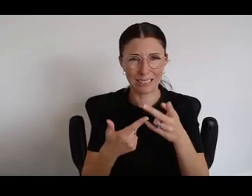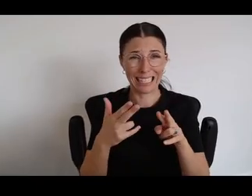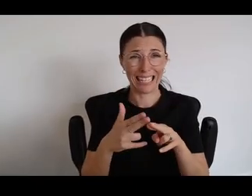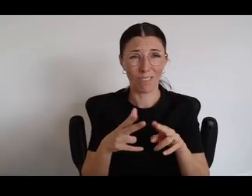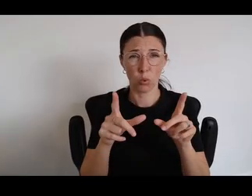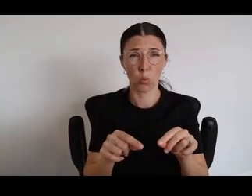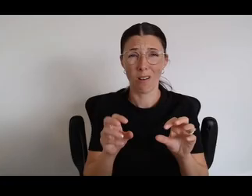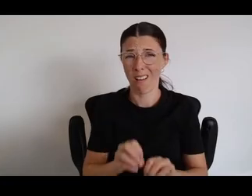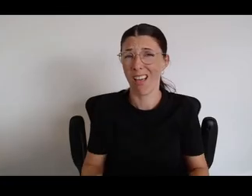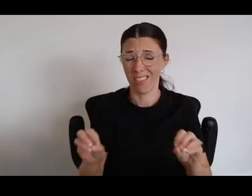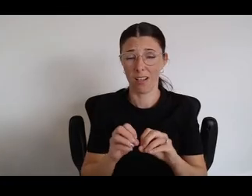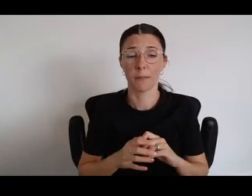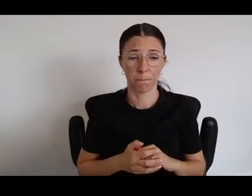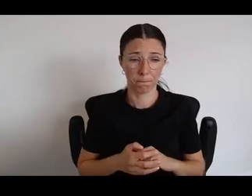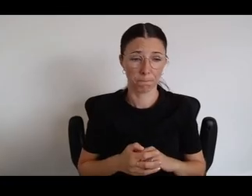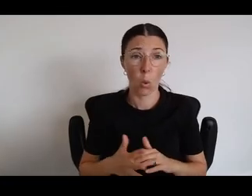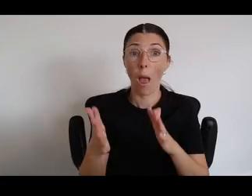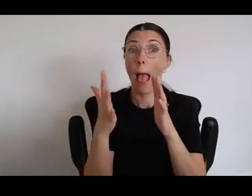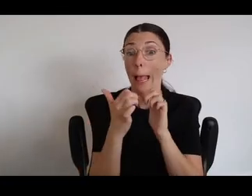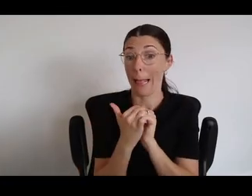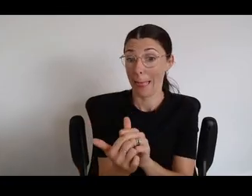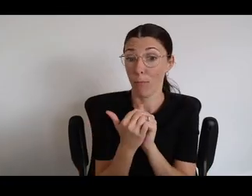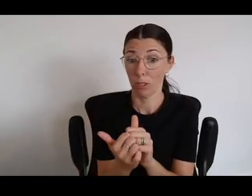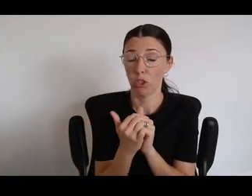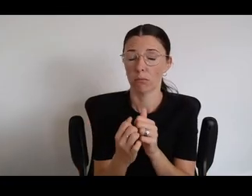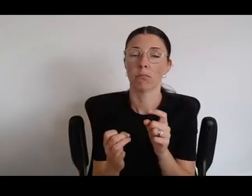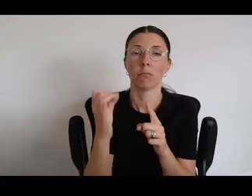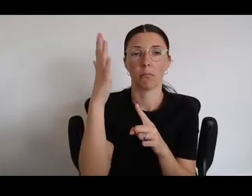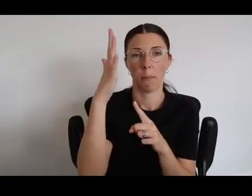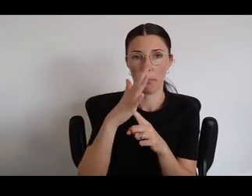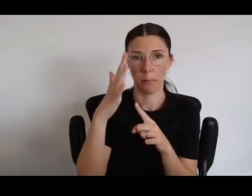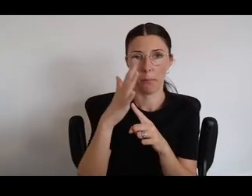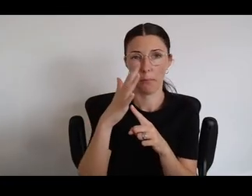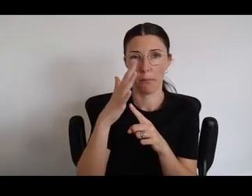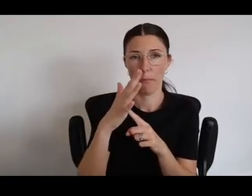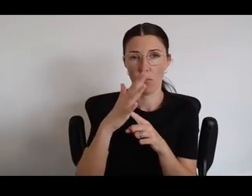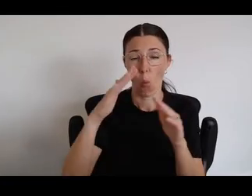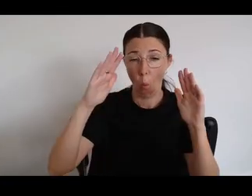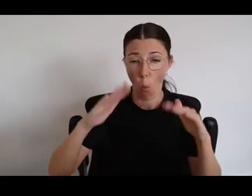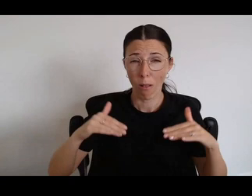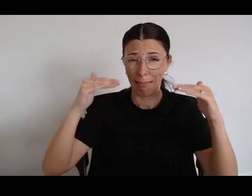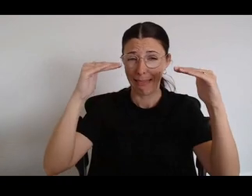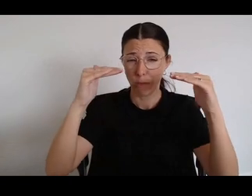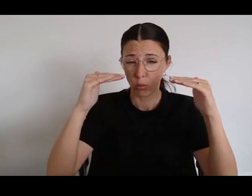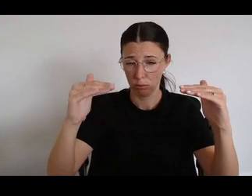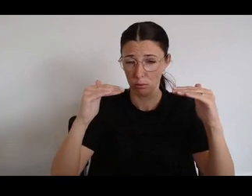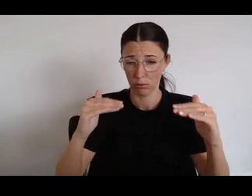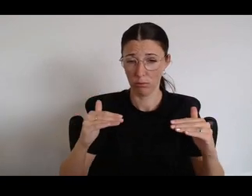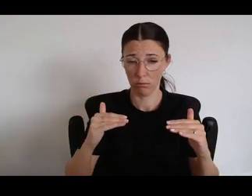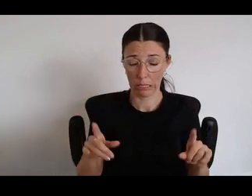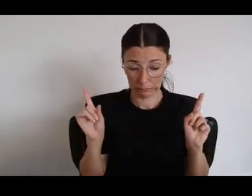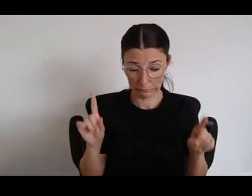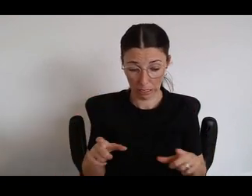thing. That we need to take this more seriously. Collaboration in all levels of education and schooling, starting from the classroom,